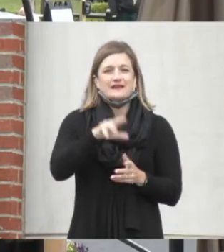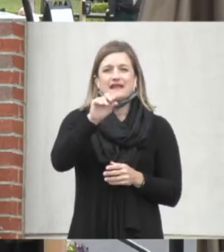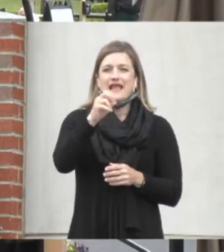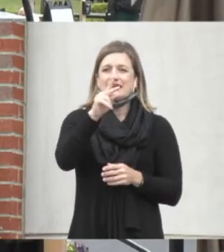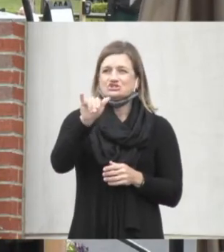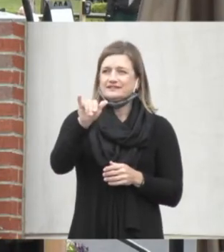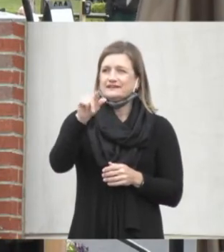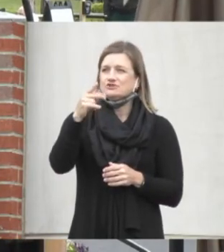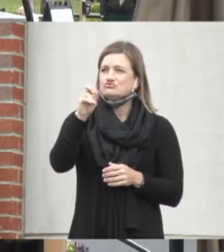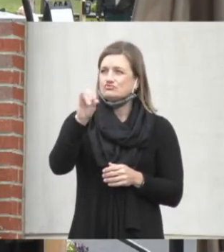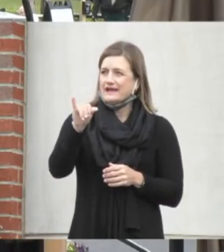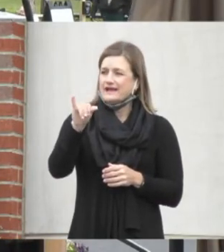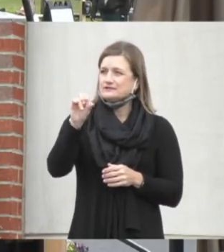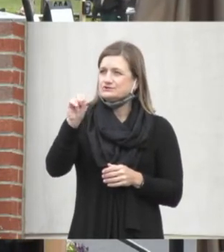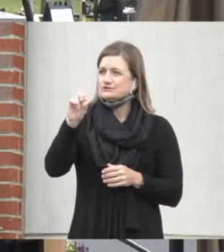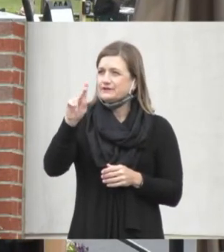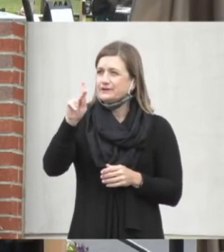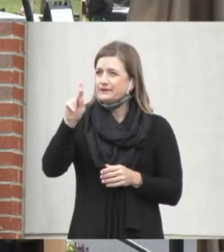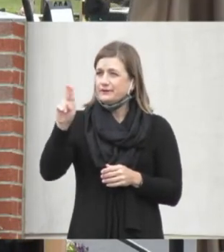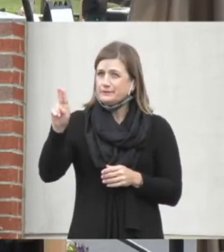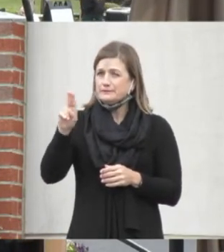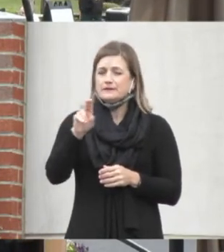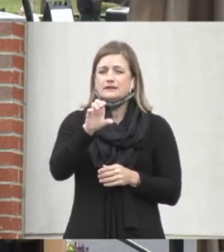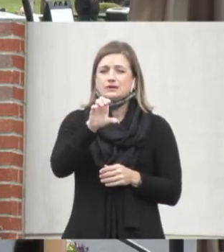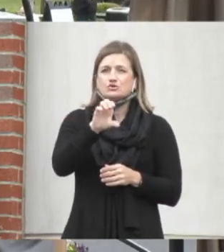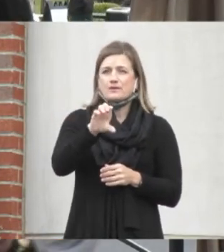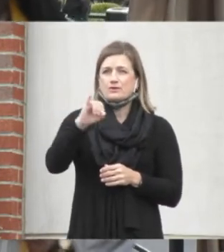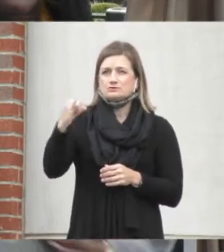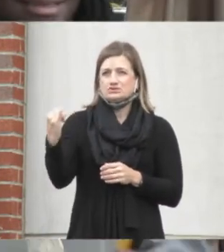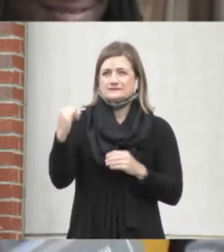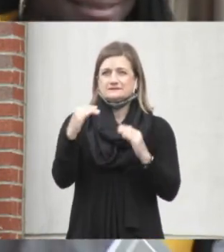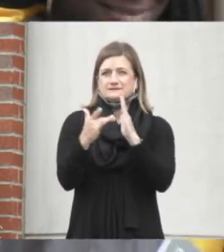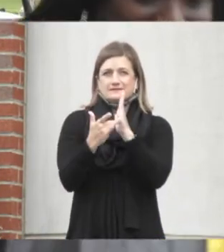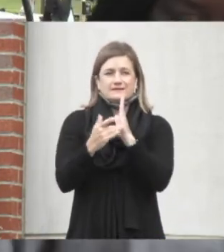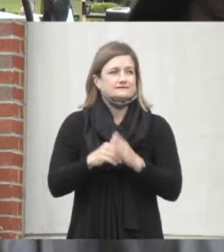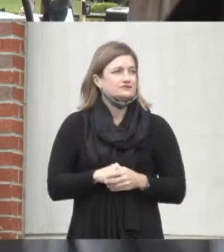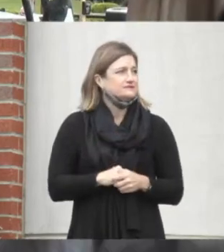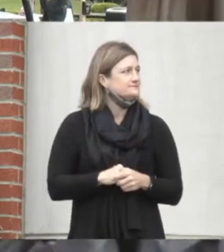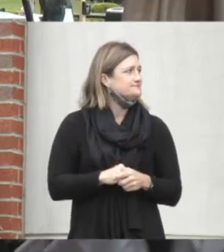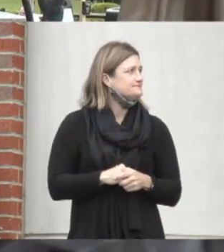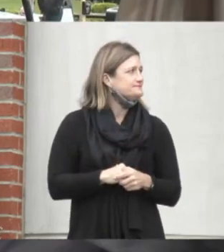Ashley Grace Yu, Criminal Justice Technology.